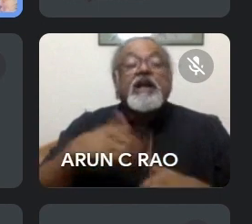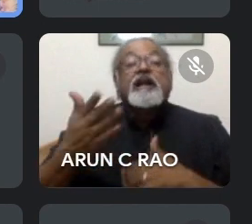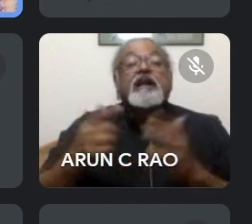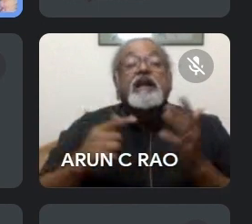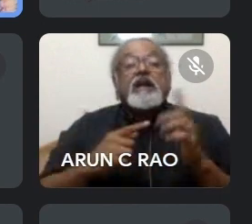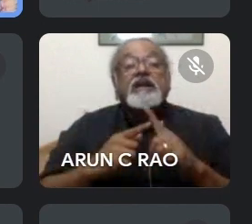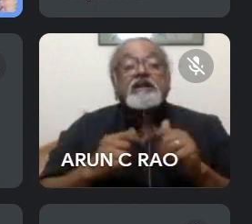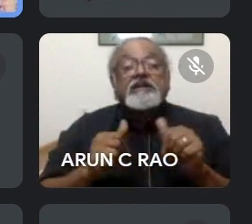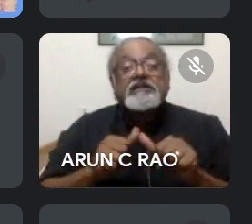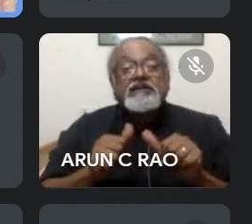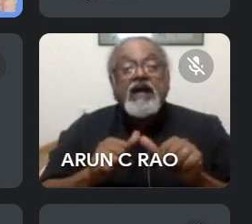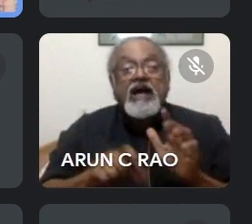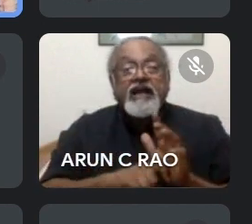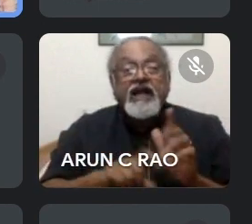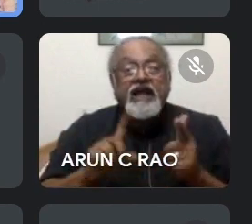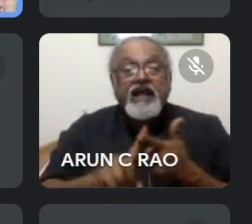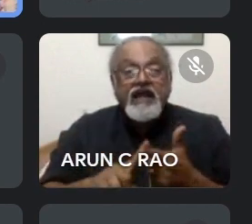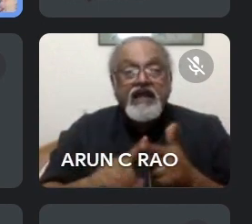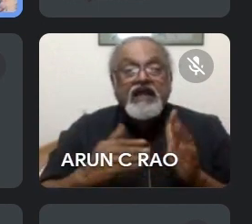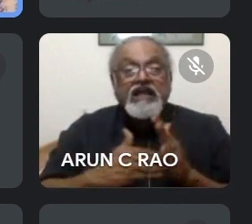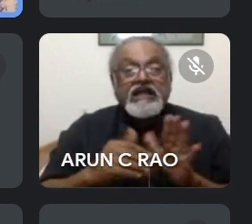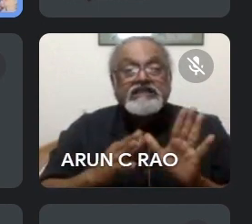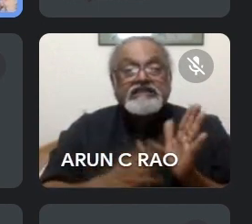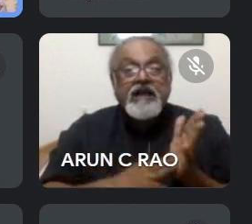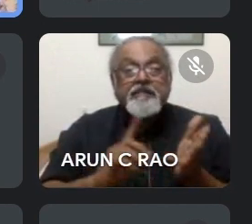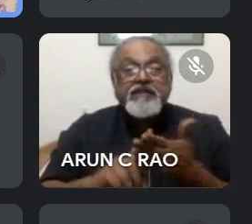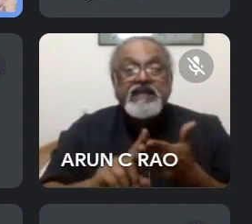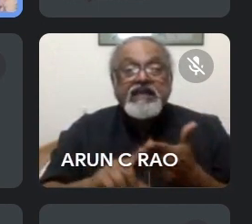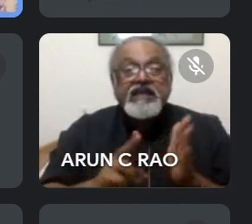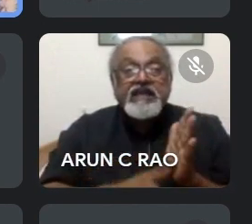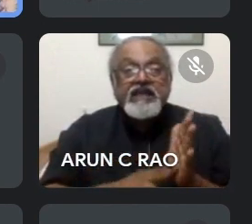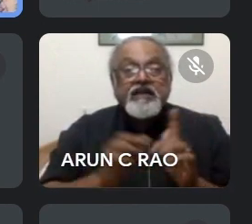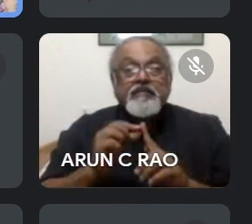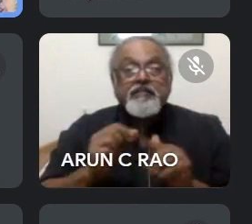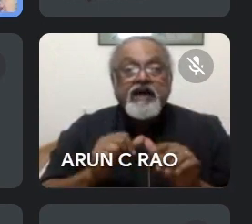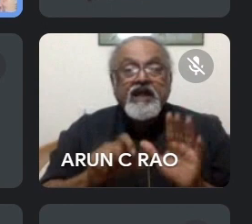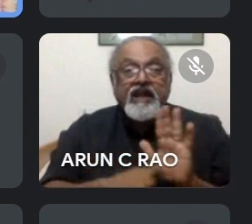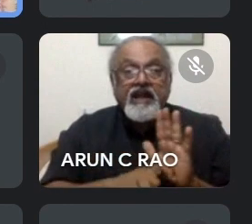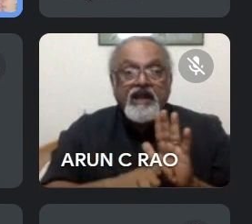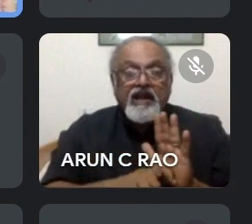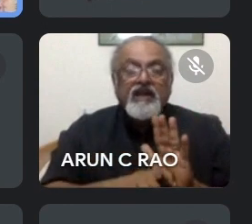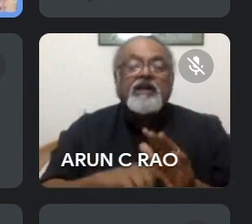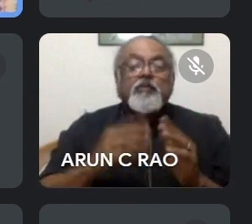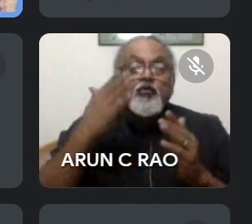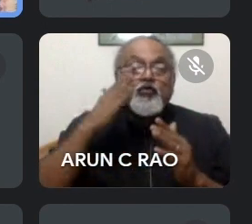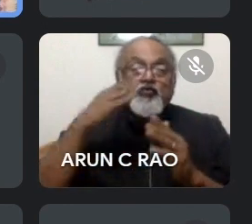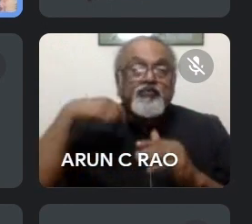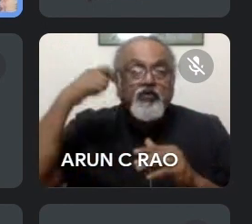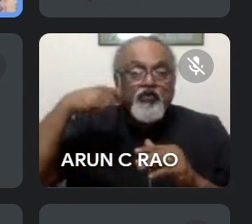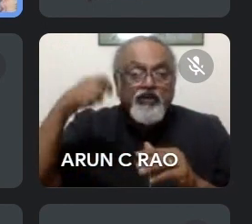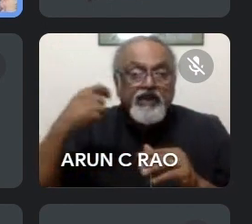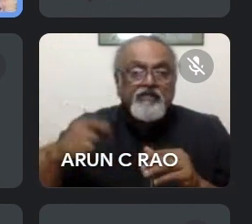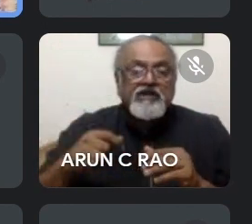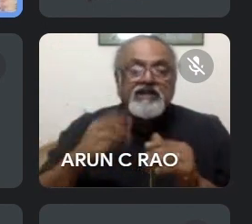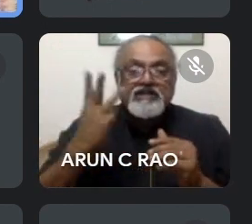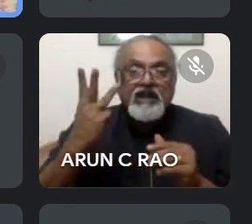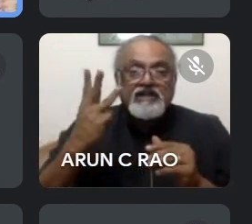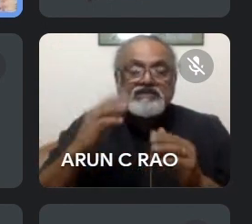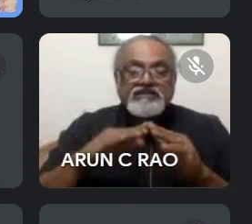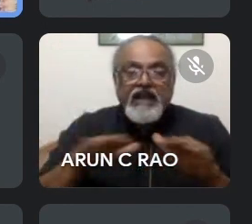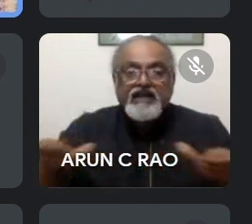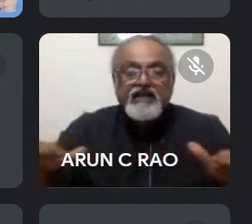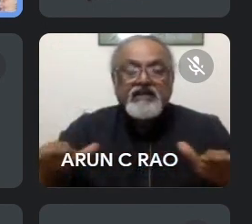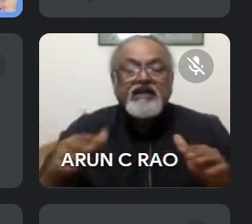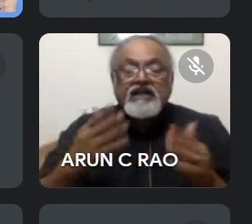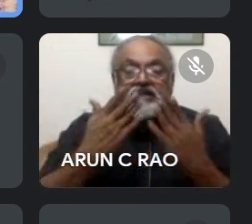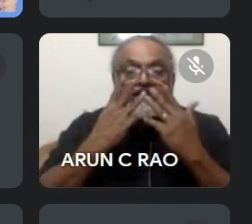my parents realized ki, like there is something called dyslexia and maybe our kid has that. And I was in my third grade back then, and then my